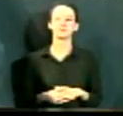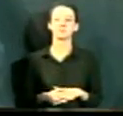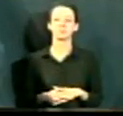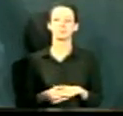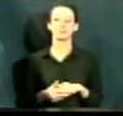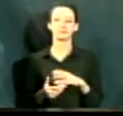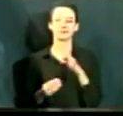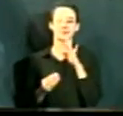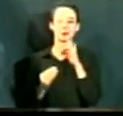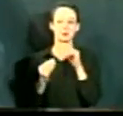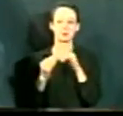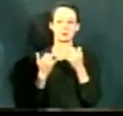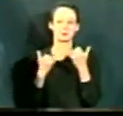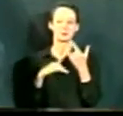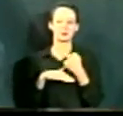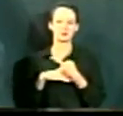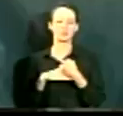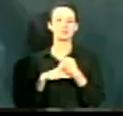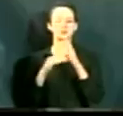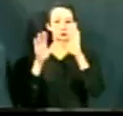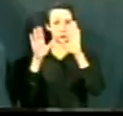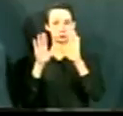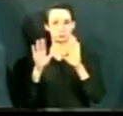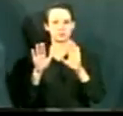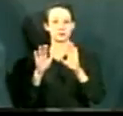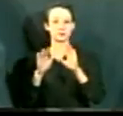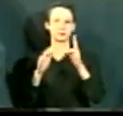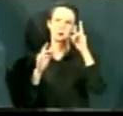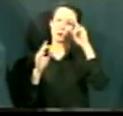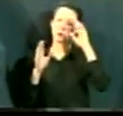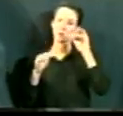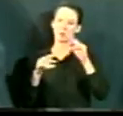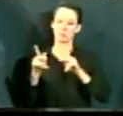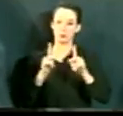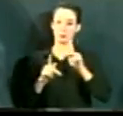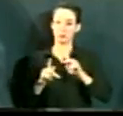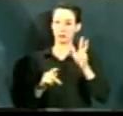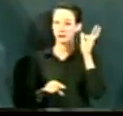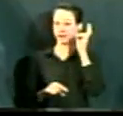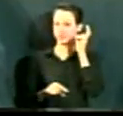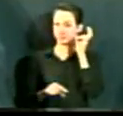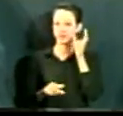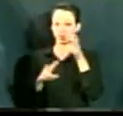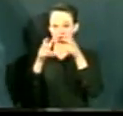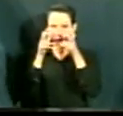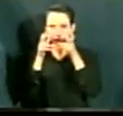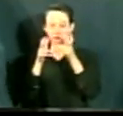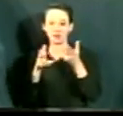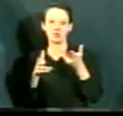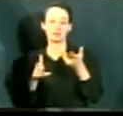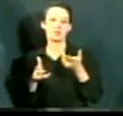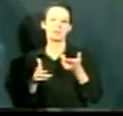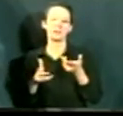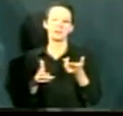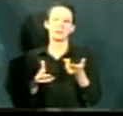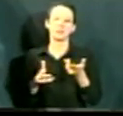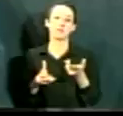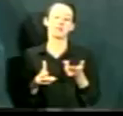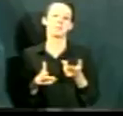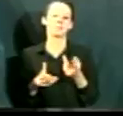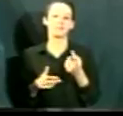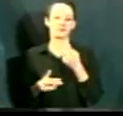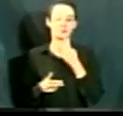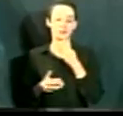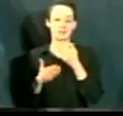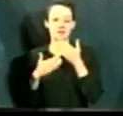that we're talking about it today is great because I hope there are people that are listening to it, and we're bringing in this. I always say the best time to think about retirement